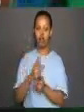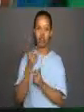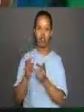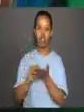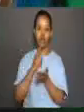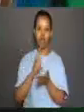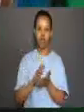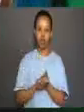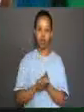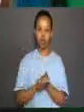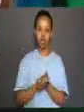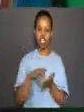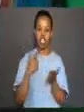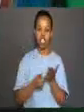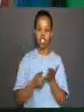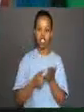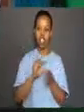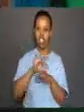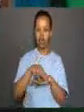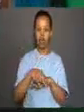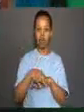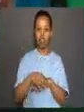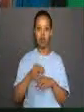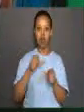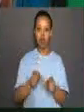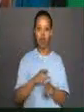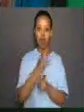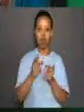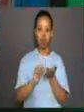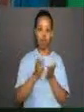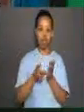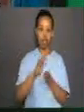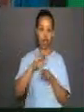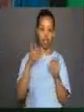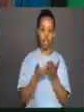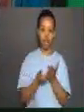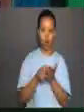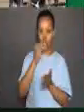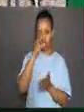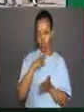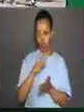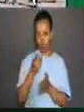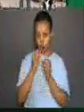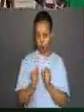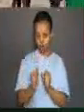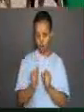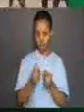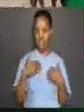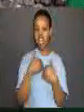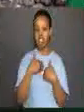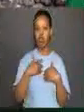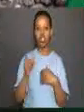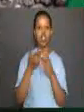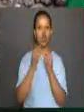Reservoir of infection hosts include human beings, other